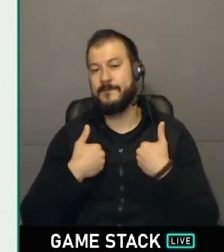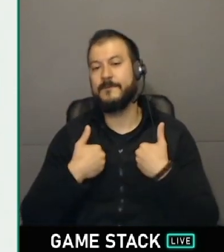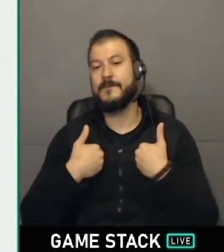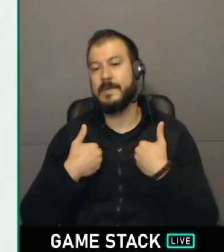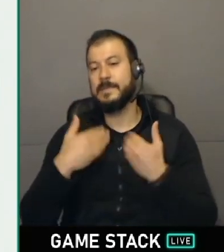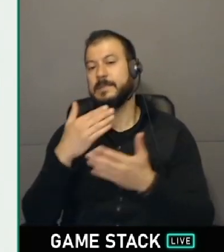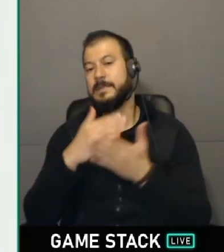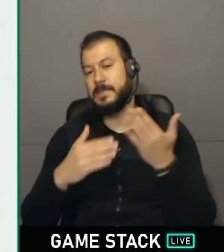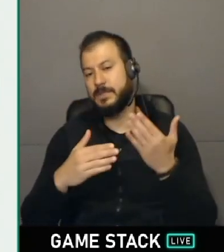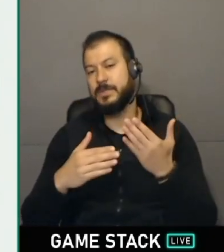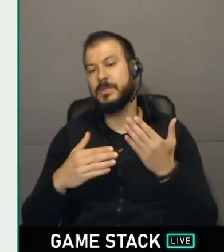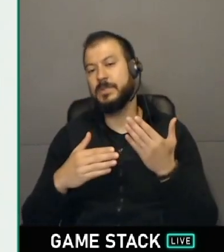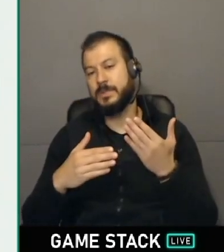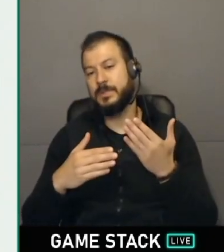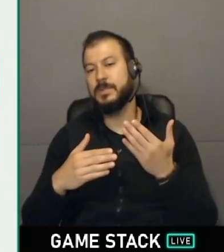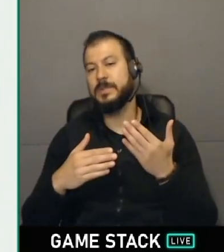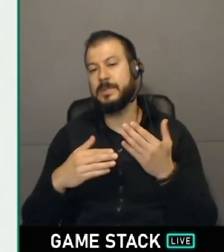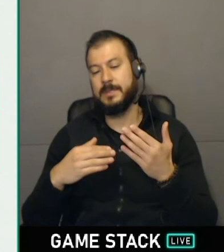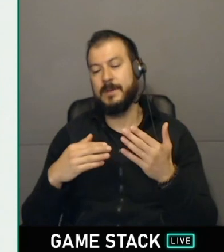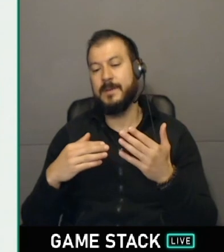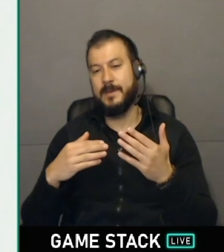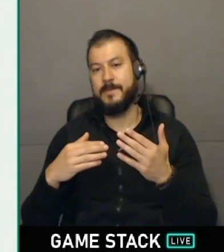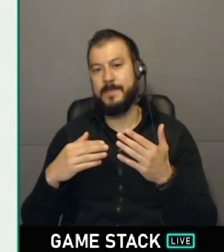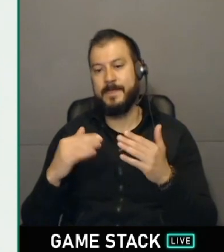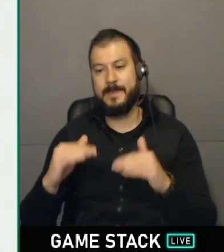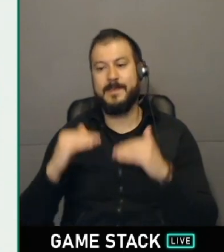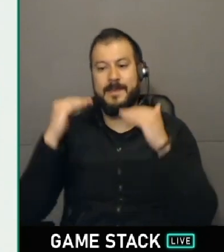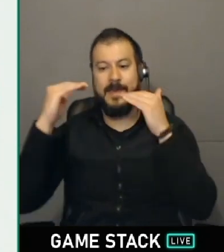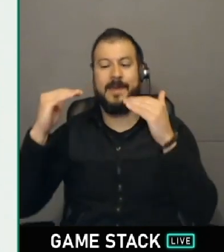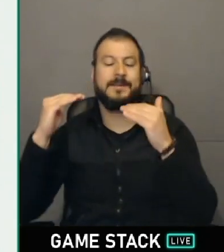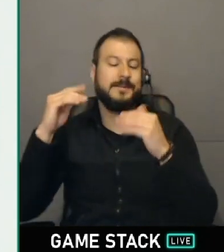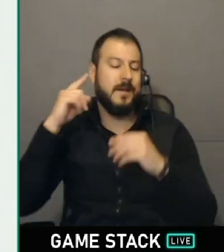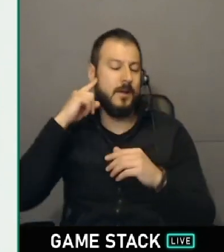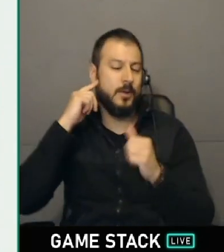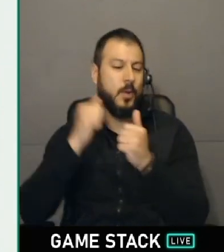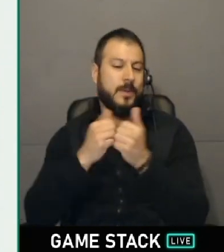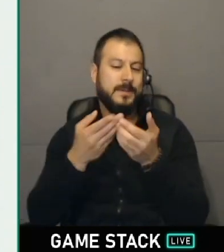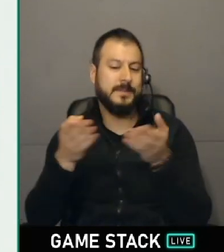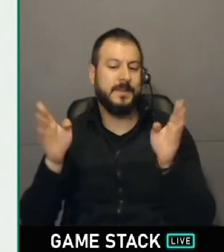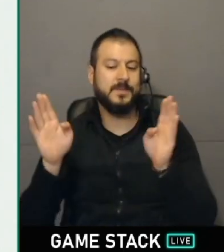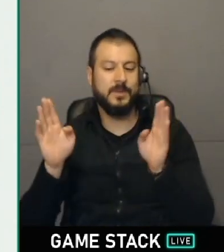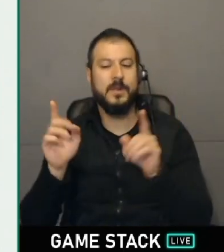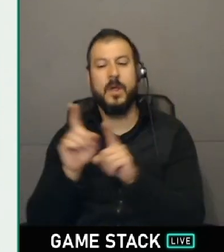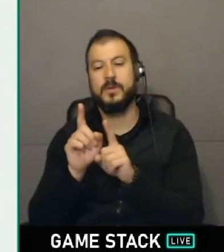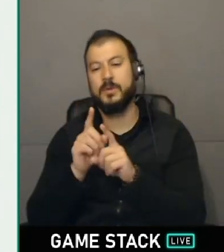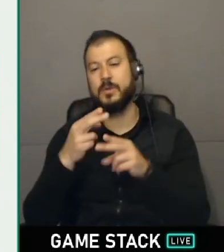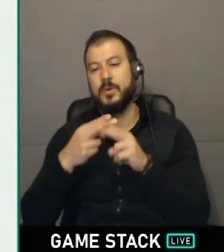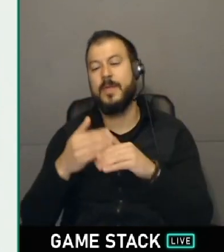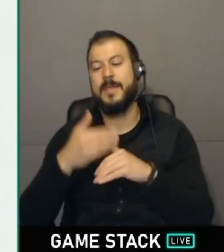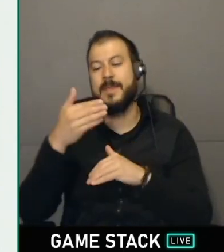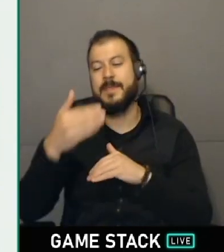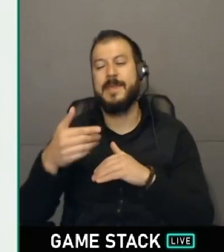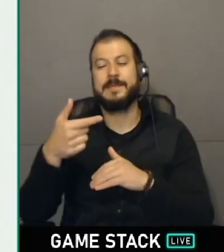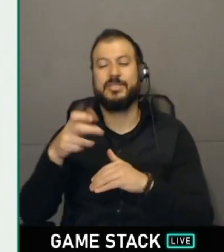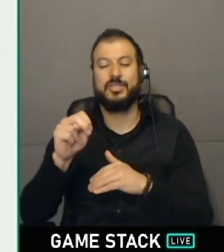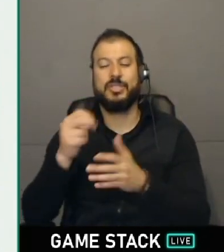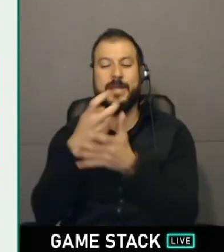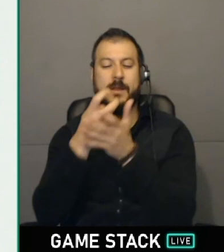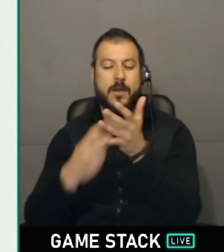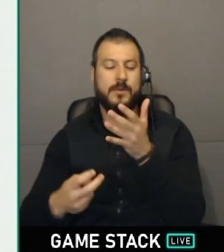on enhanced audio with spatial, as well as what we call a next-gen immersive audio